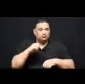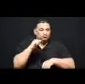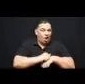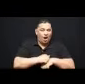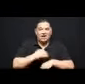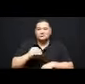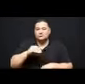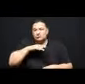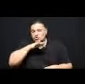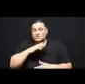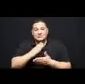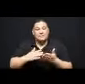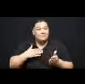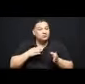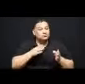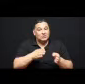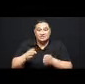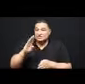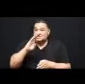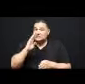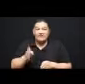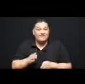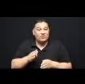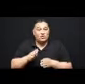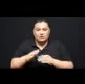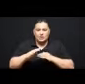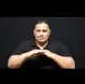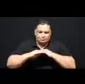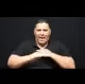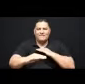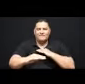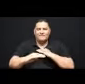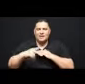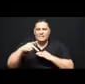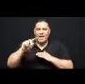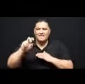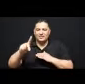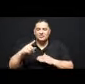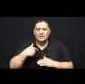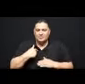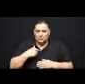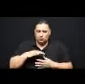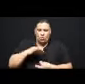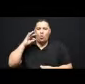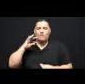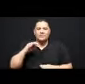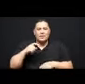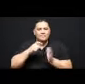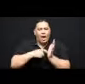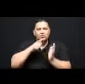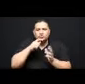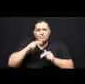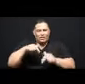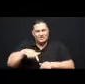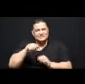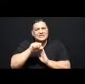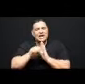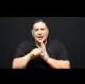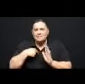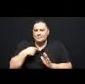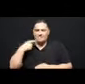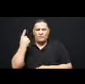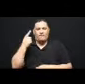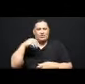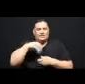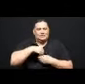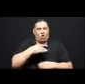paved. I'm the soul of the miners that built this state. I'm forever in the heart of the cowboys too. I am the tears